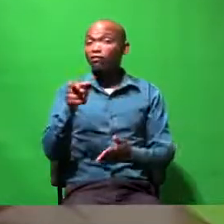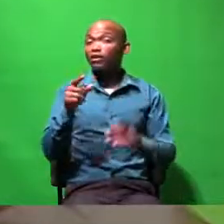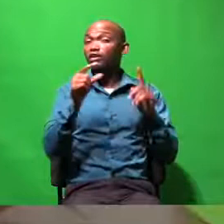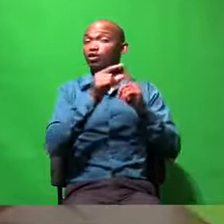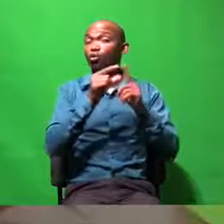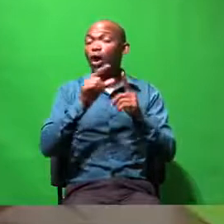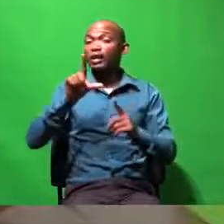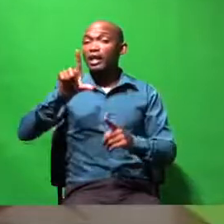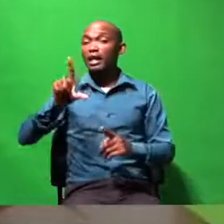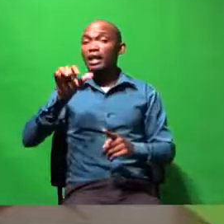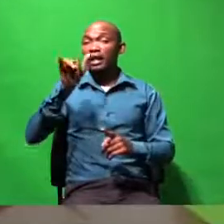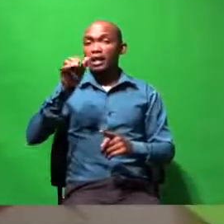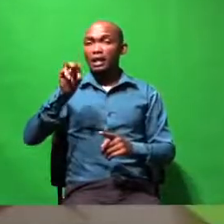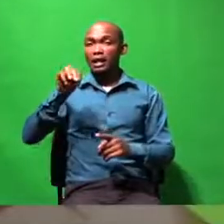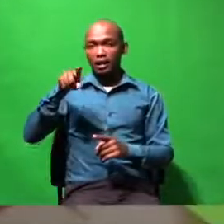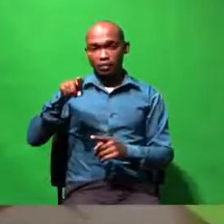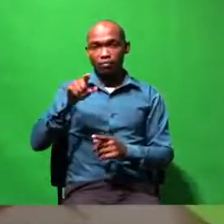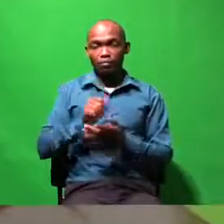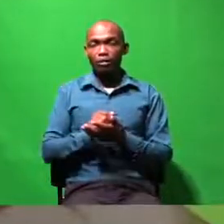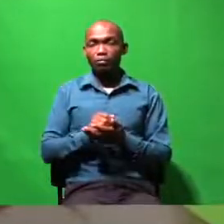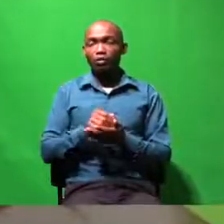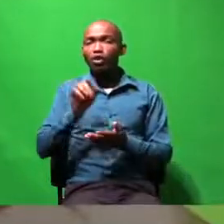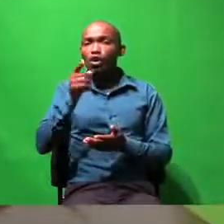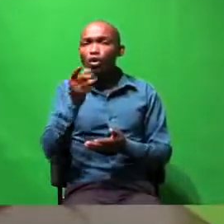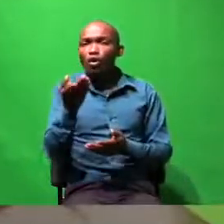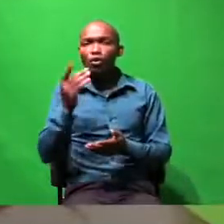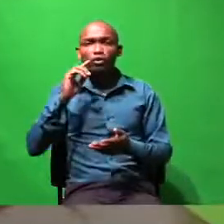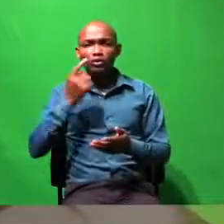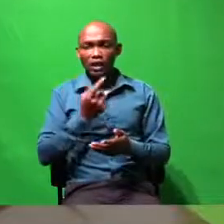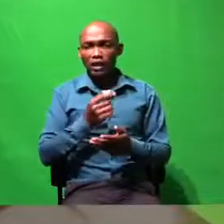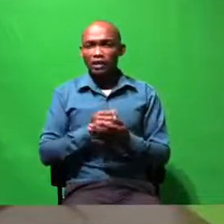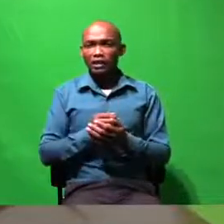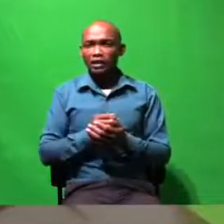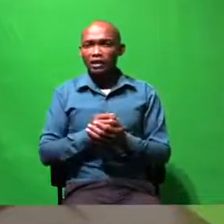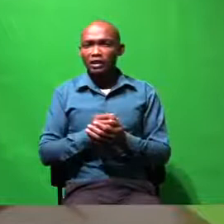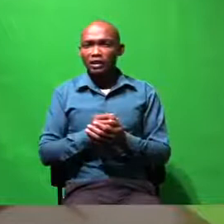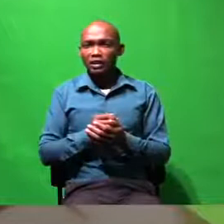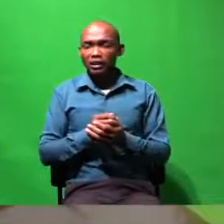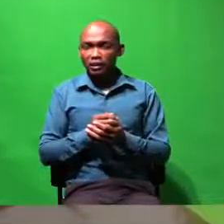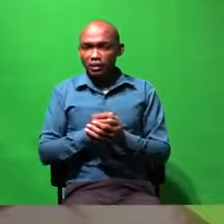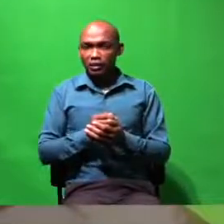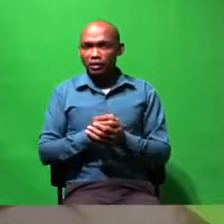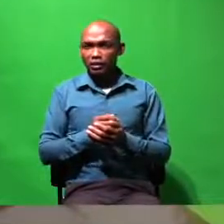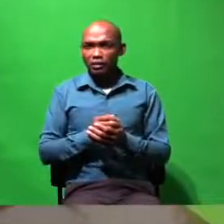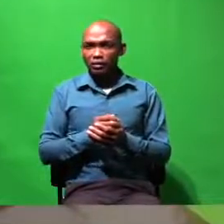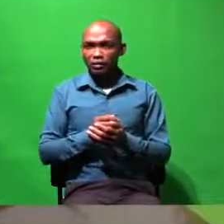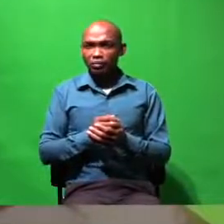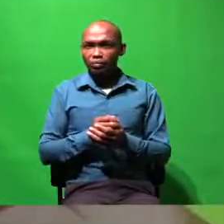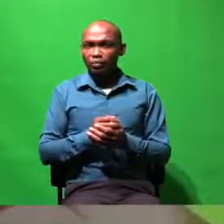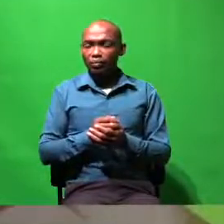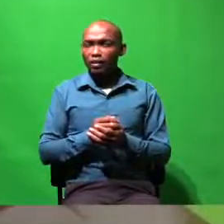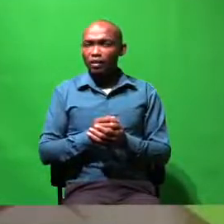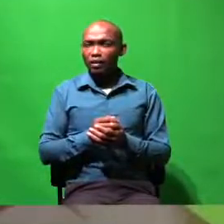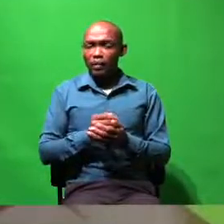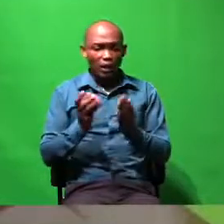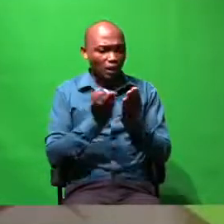lymph. Who can try? Okay, sorry, Ali, before trying, can you say this or can you read